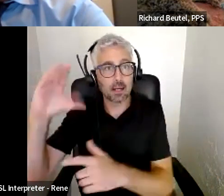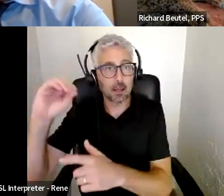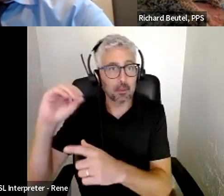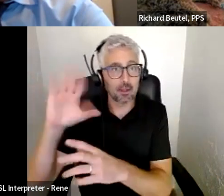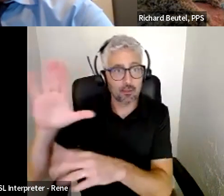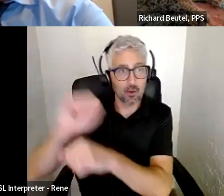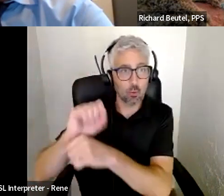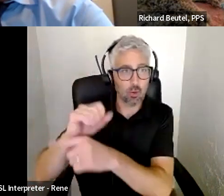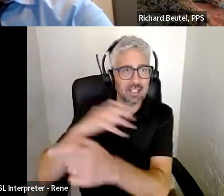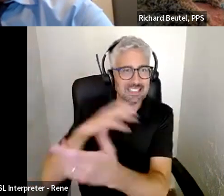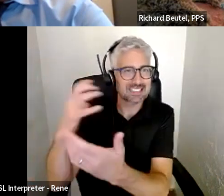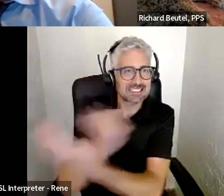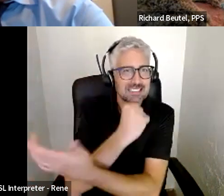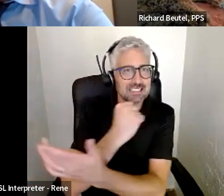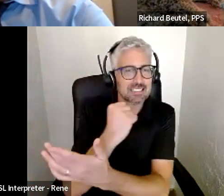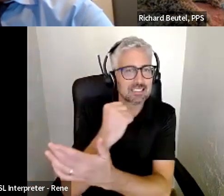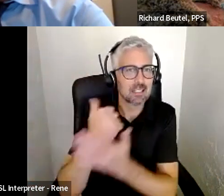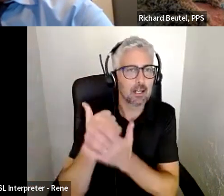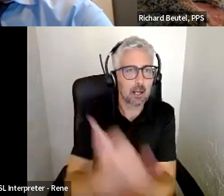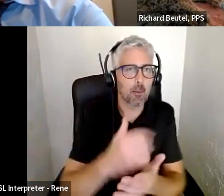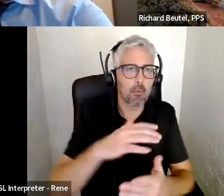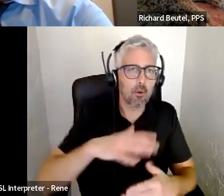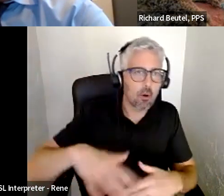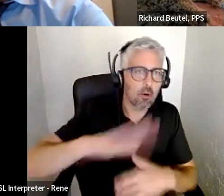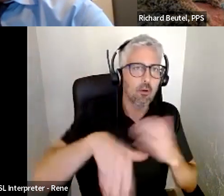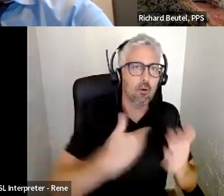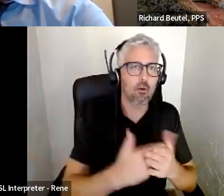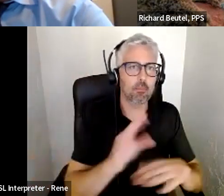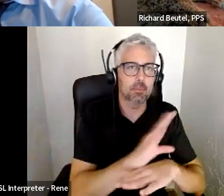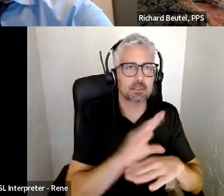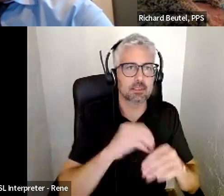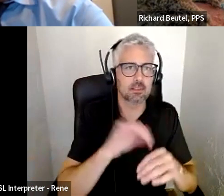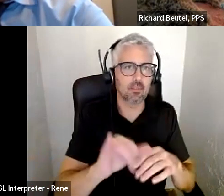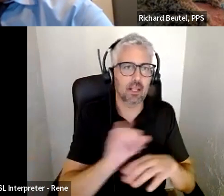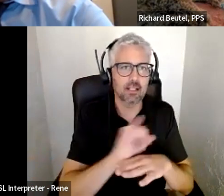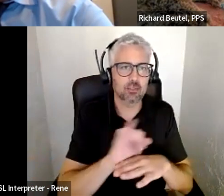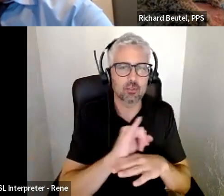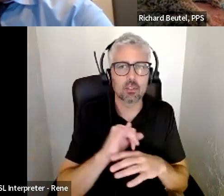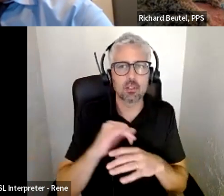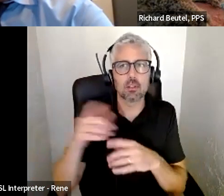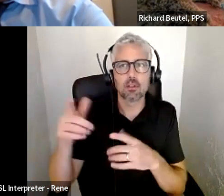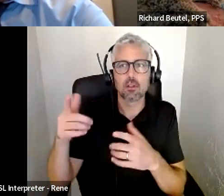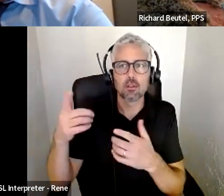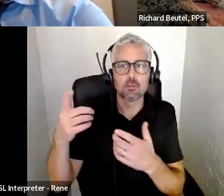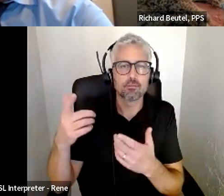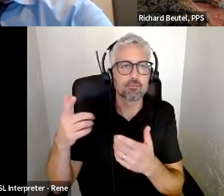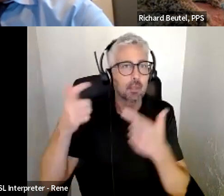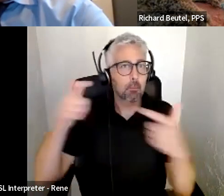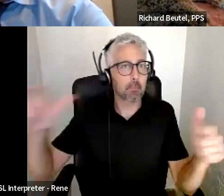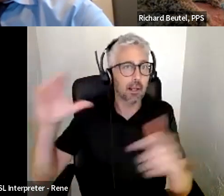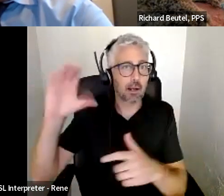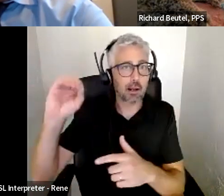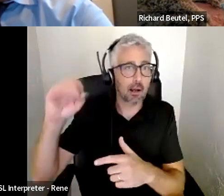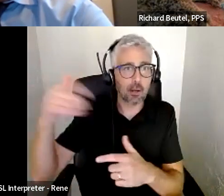so that the industry as a whole can move forward, and some of the innovations that take place by those that, you know, have